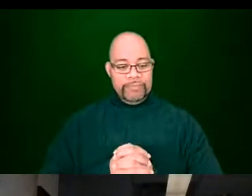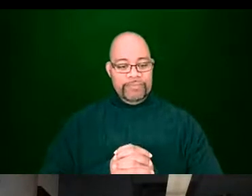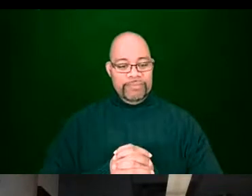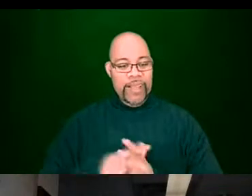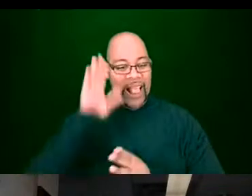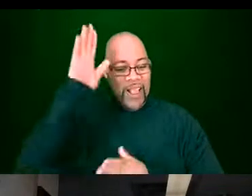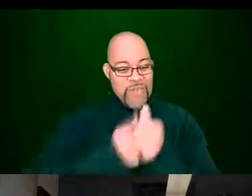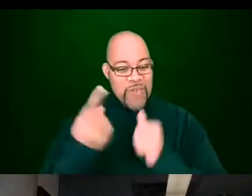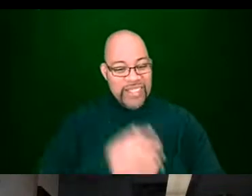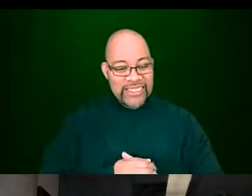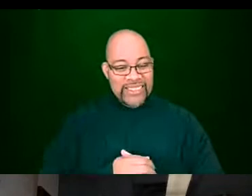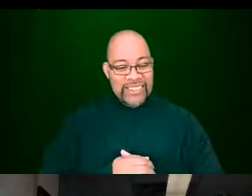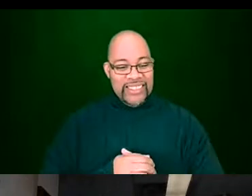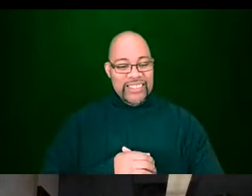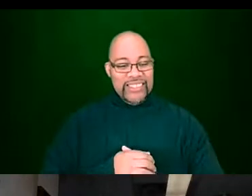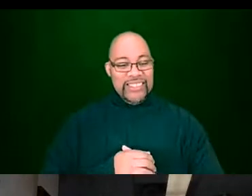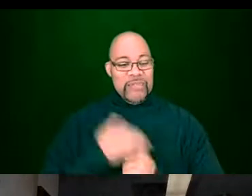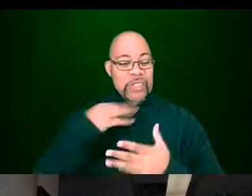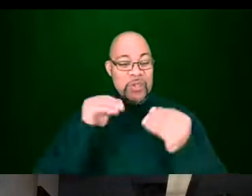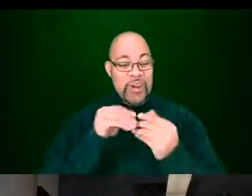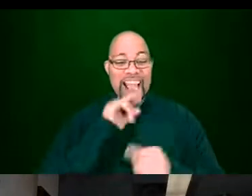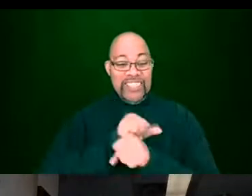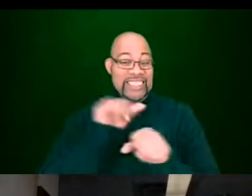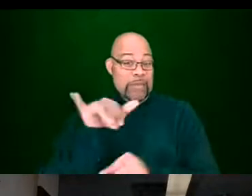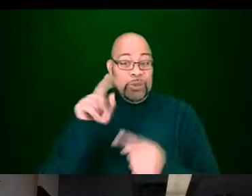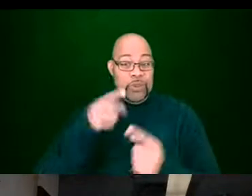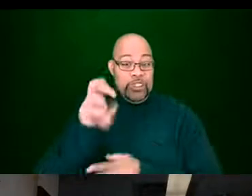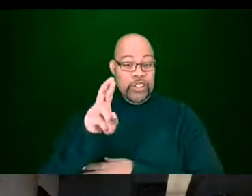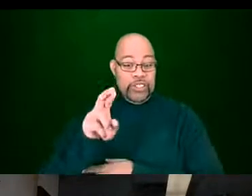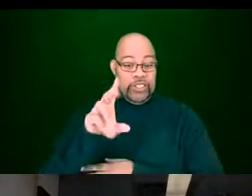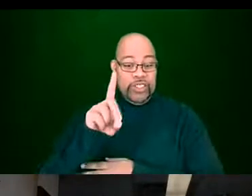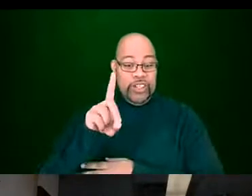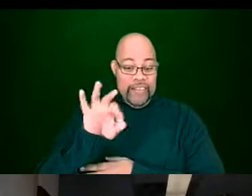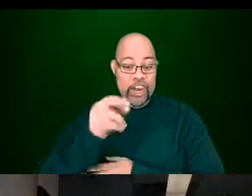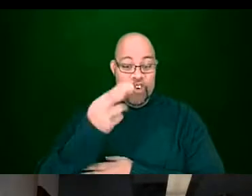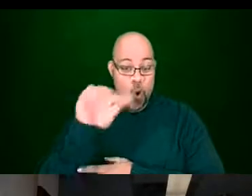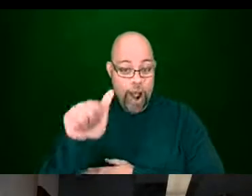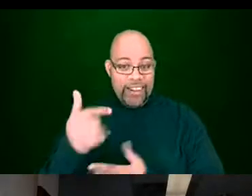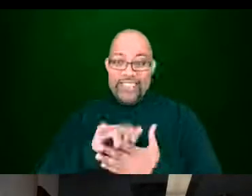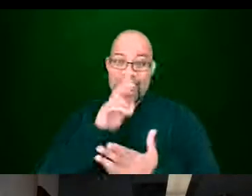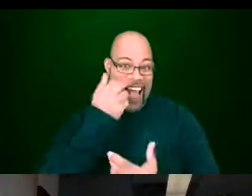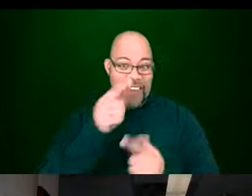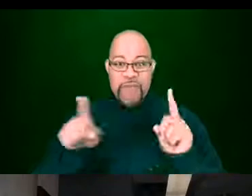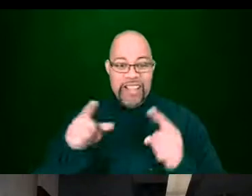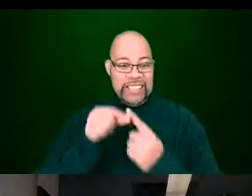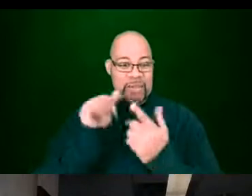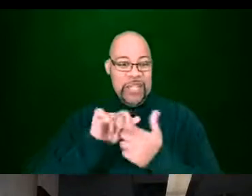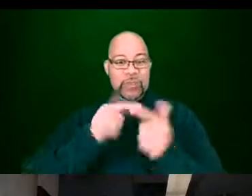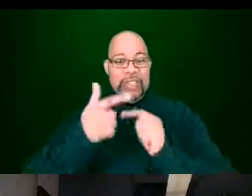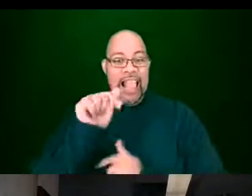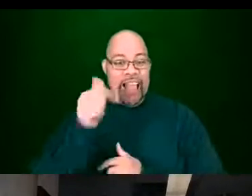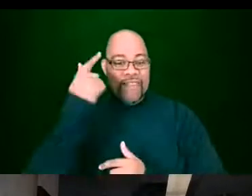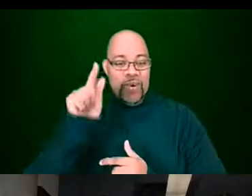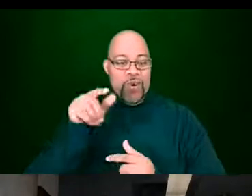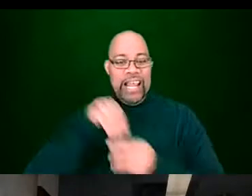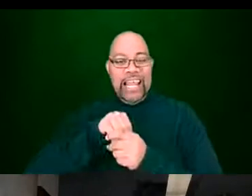Hi, everyone. My story is actually really similar to Dr. Dejana's, which is hilarious, except switch out LA for inland